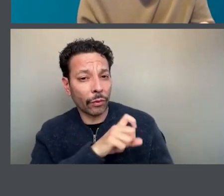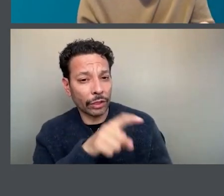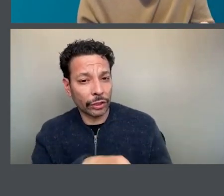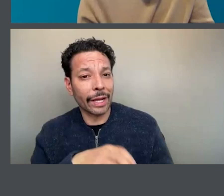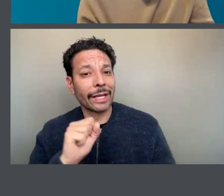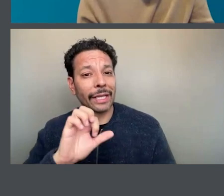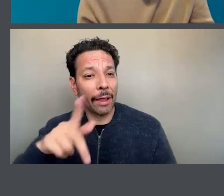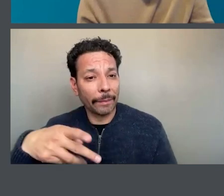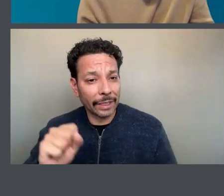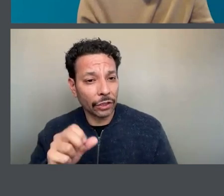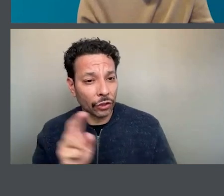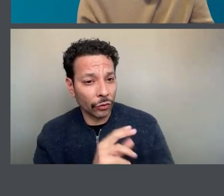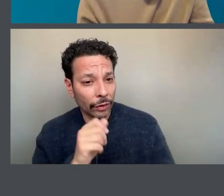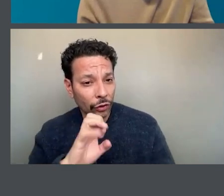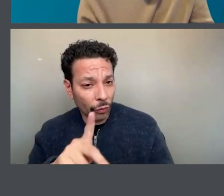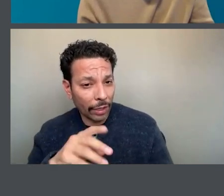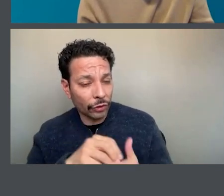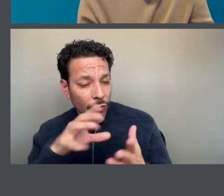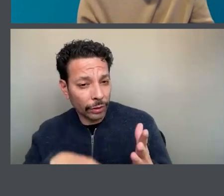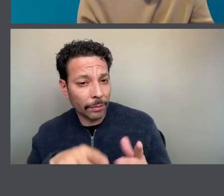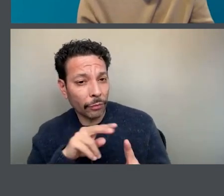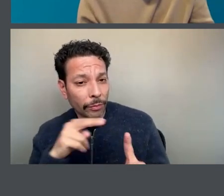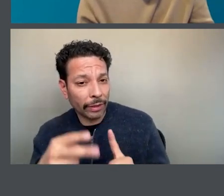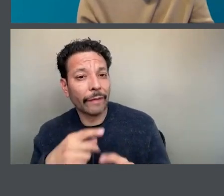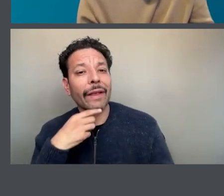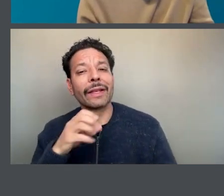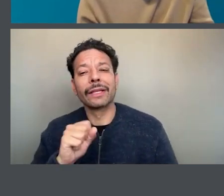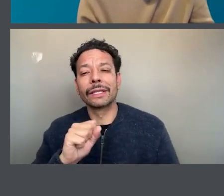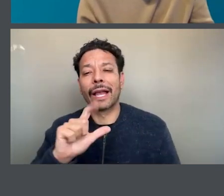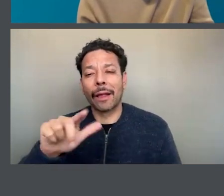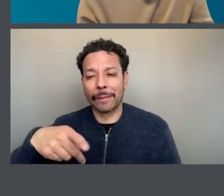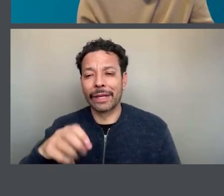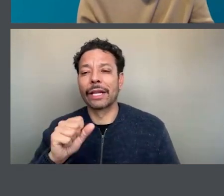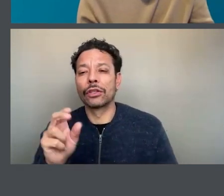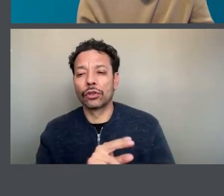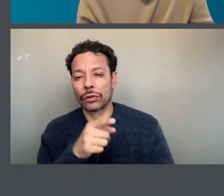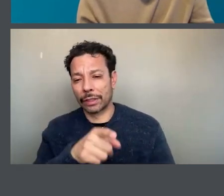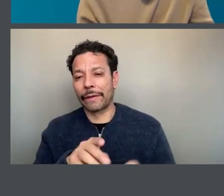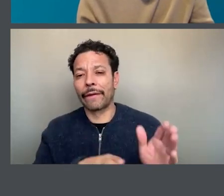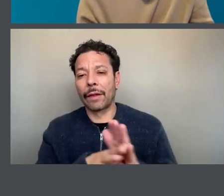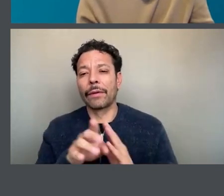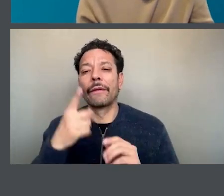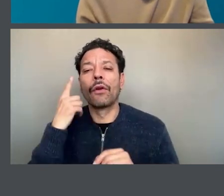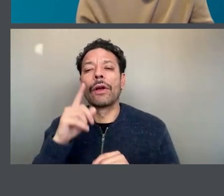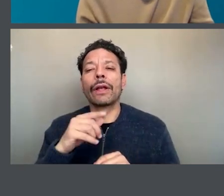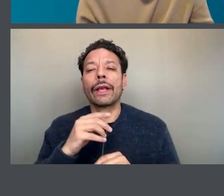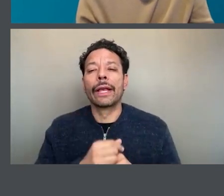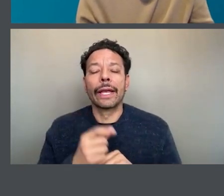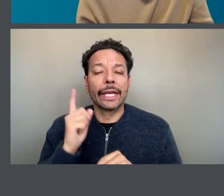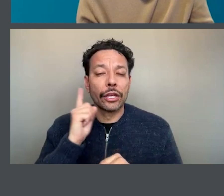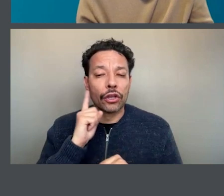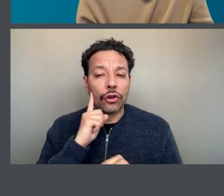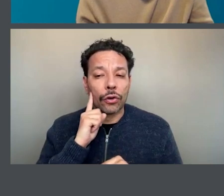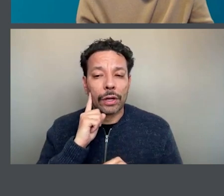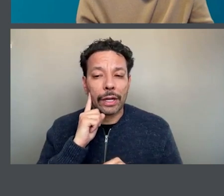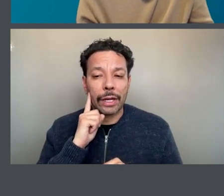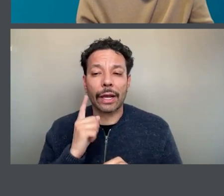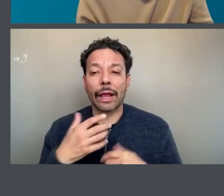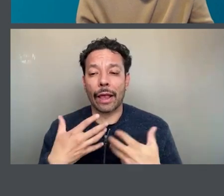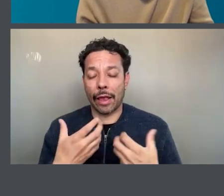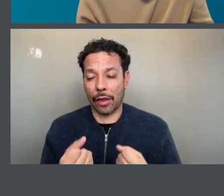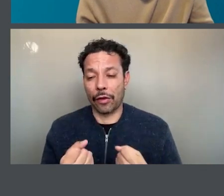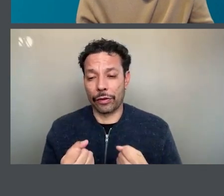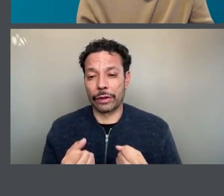Absolutely. SLPs can definitely use these as well. They were designed to inform hearing healthcare providers about gaps